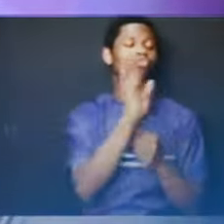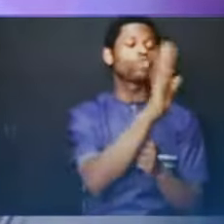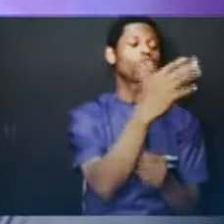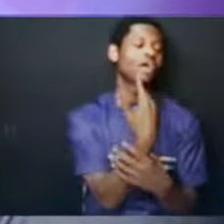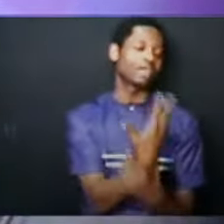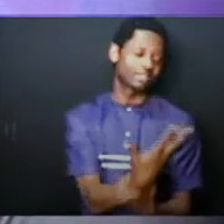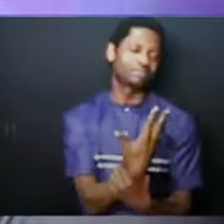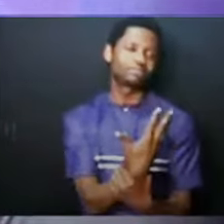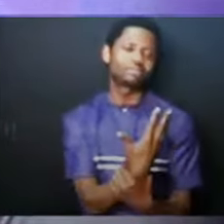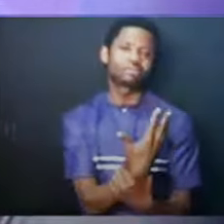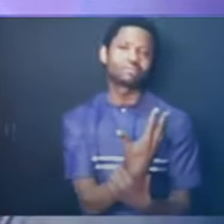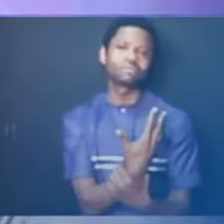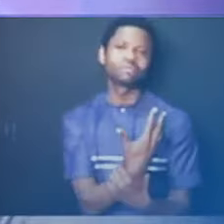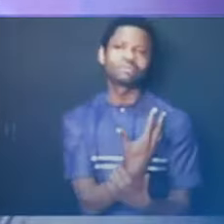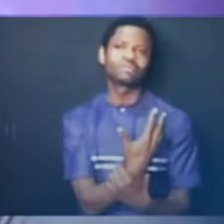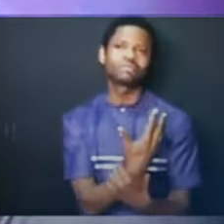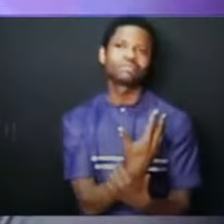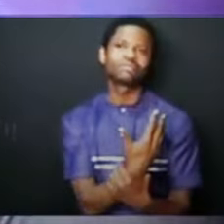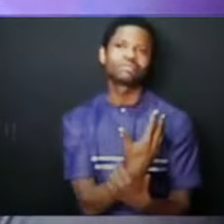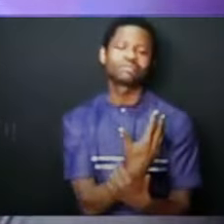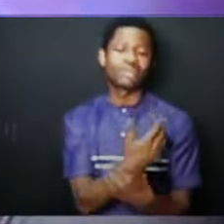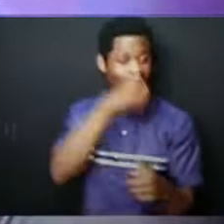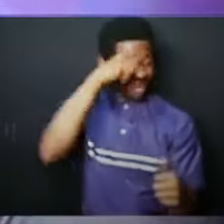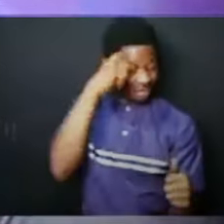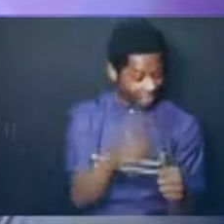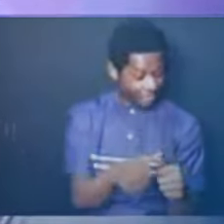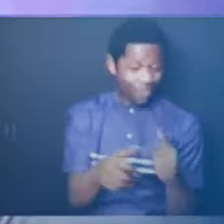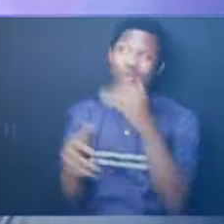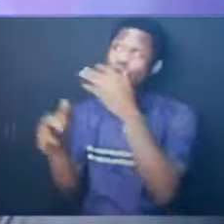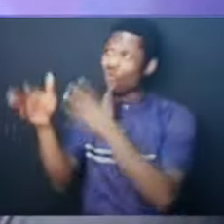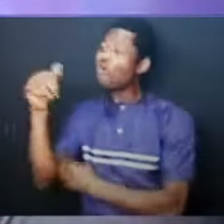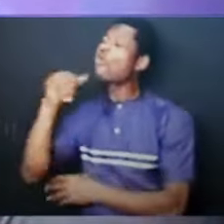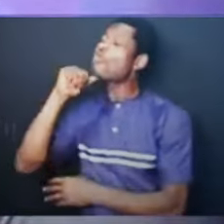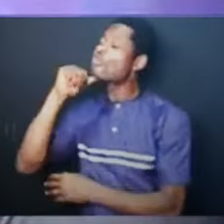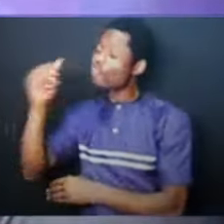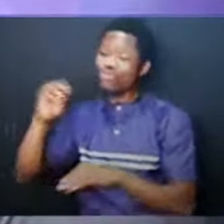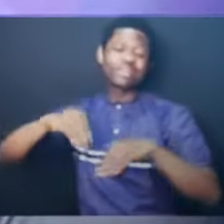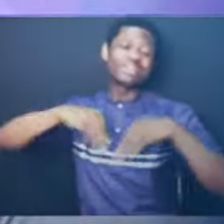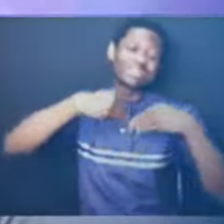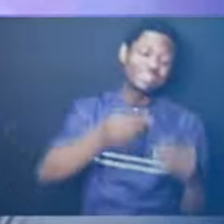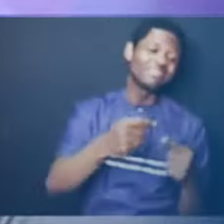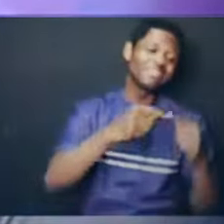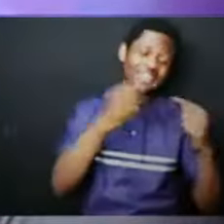hands. God does not deliver our enemies into our hands.